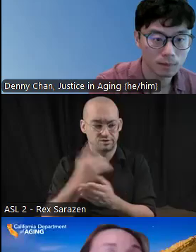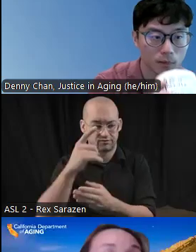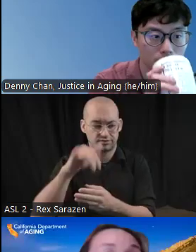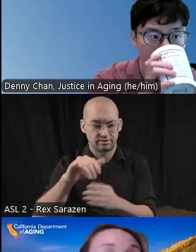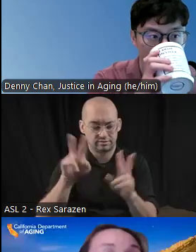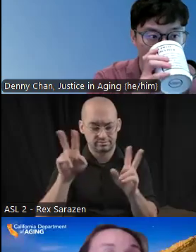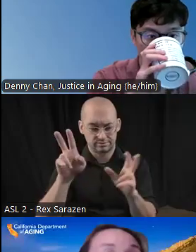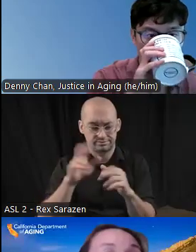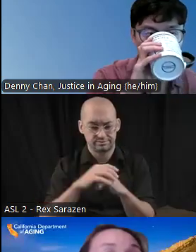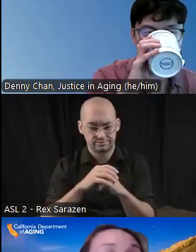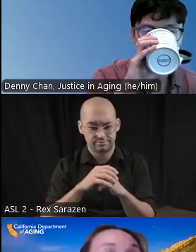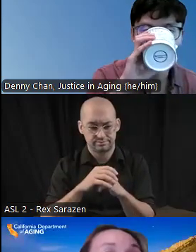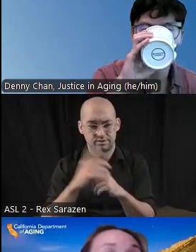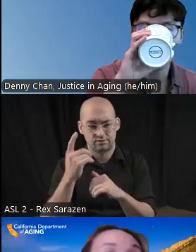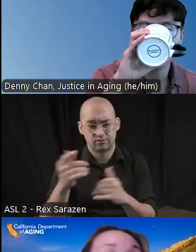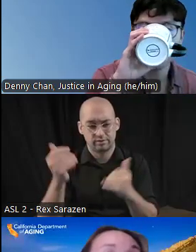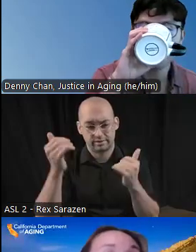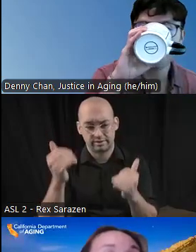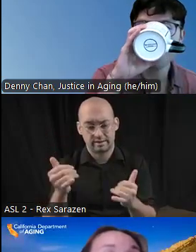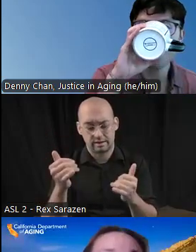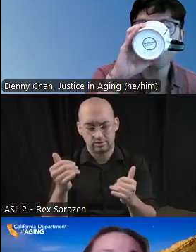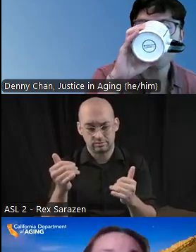but for now, we are,